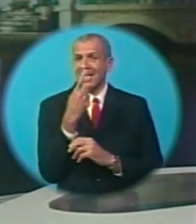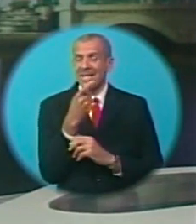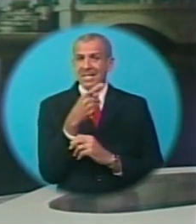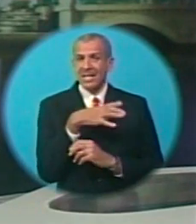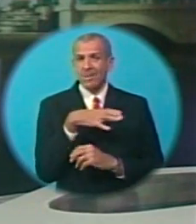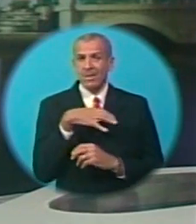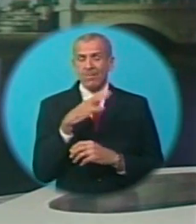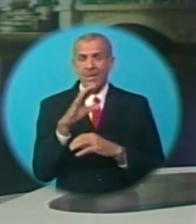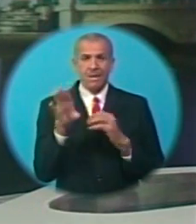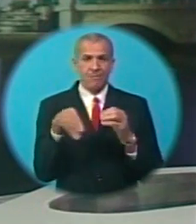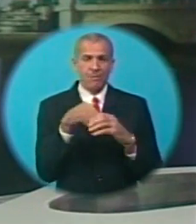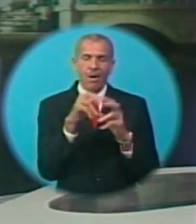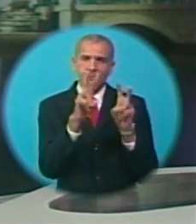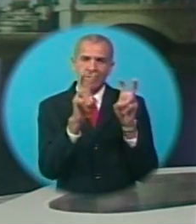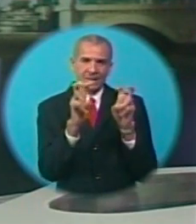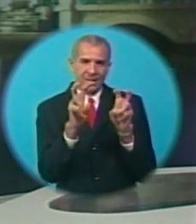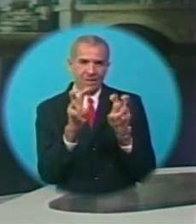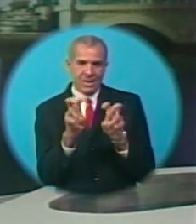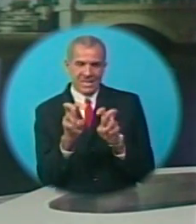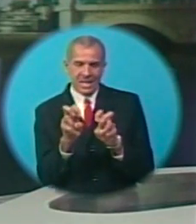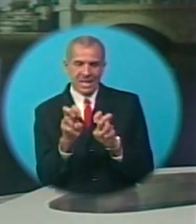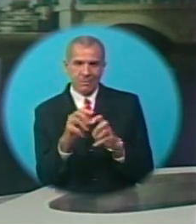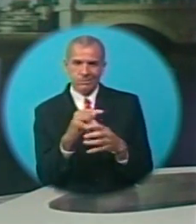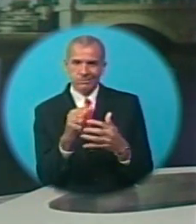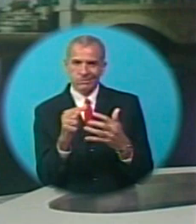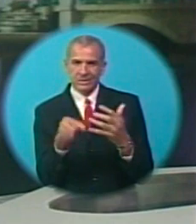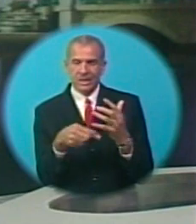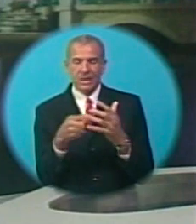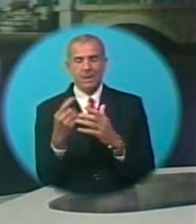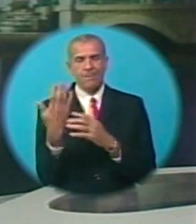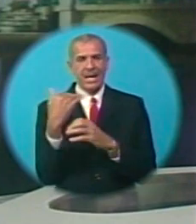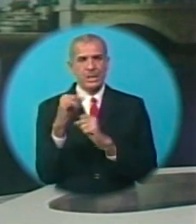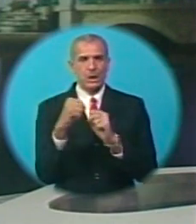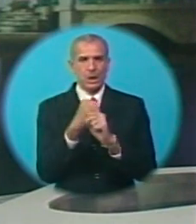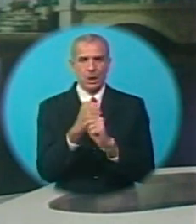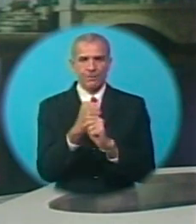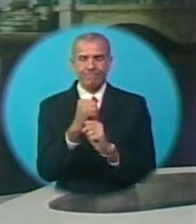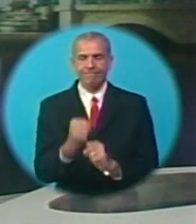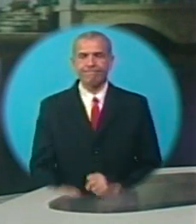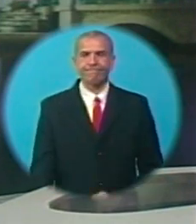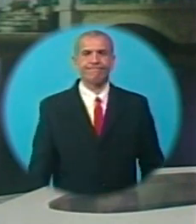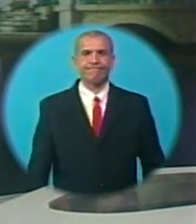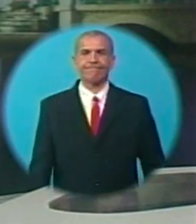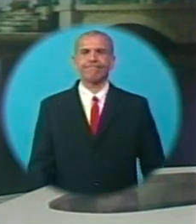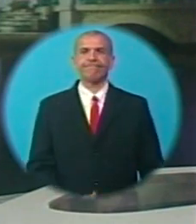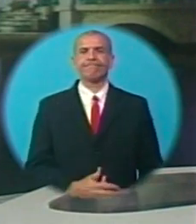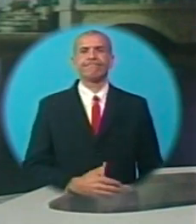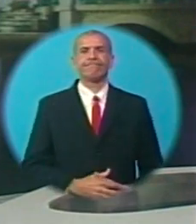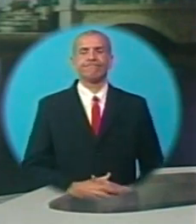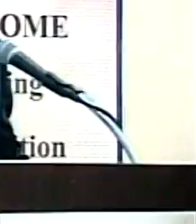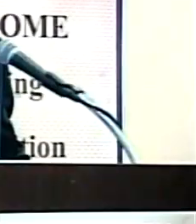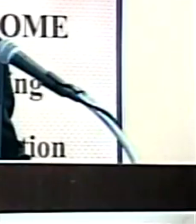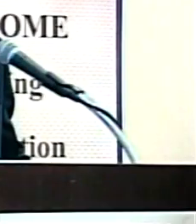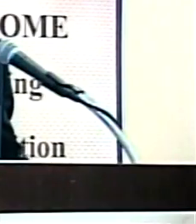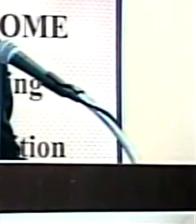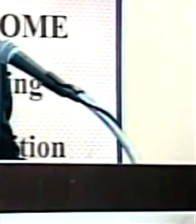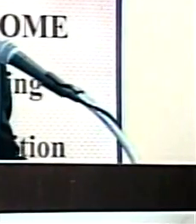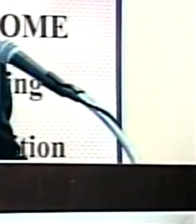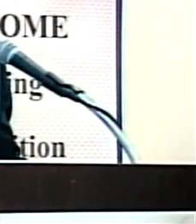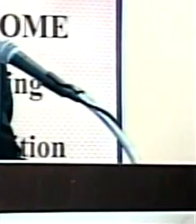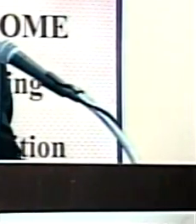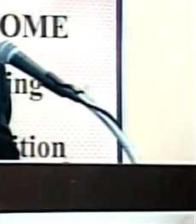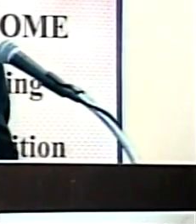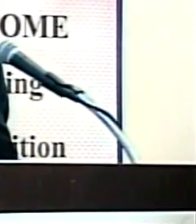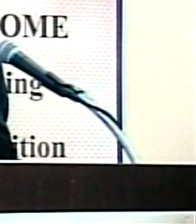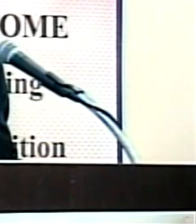been actively investigating several of these cases within the past year. And over the past year, the FTC